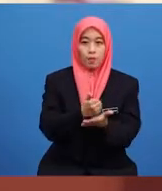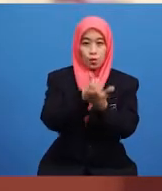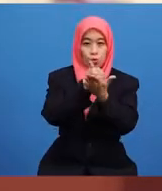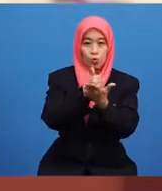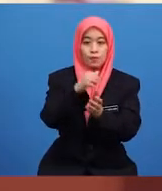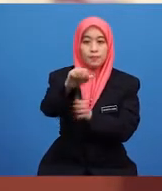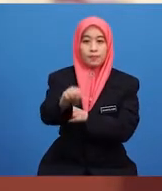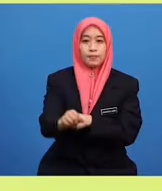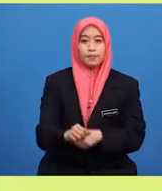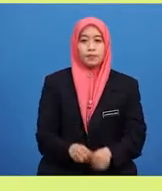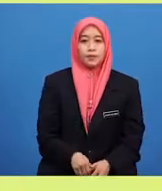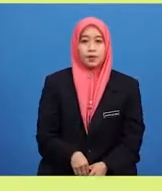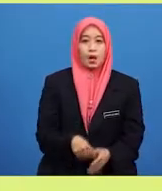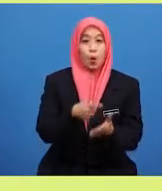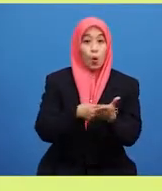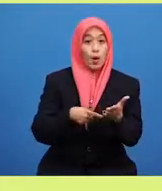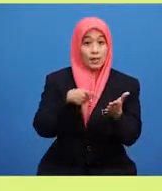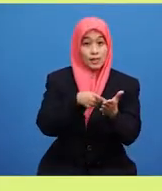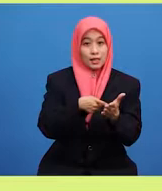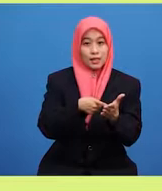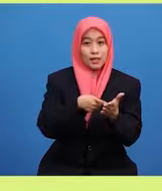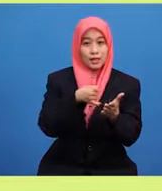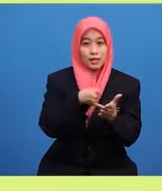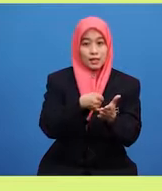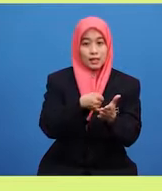I am. What's this?